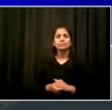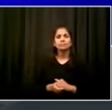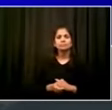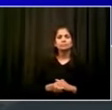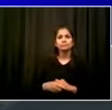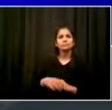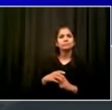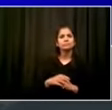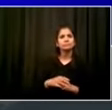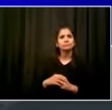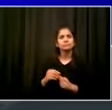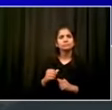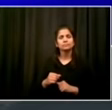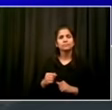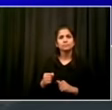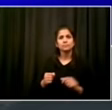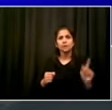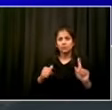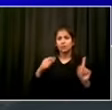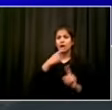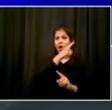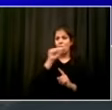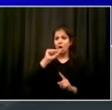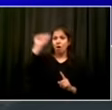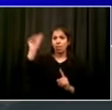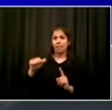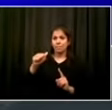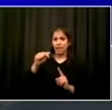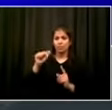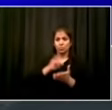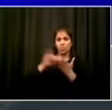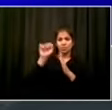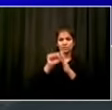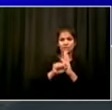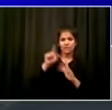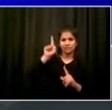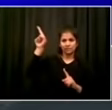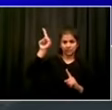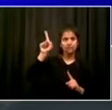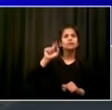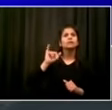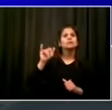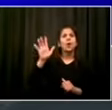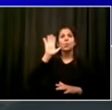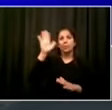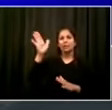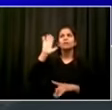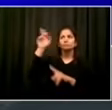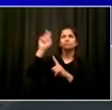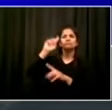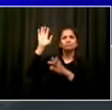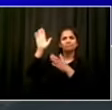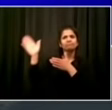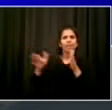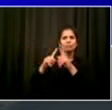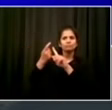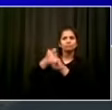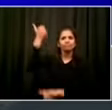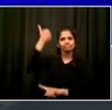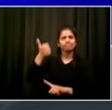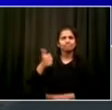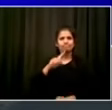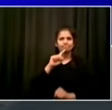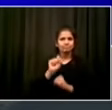the bill that they will review in the next few days. But based on what I've seen so far, I want to support that legislation